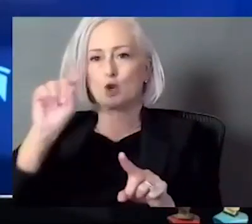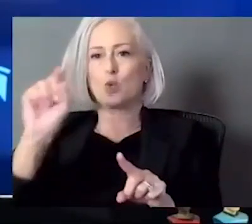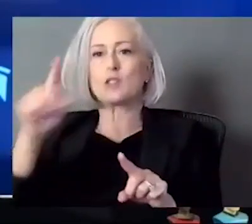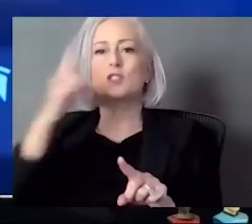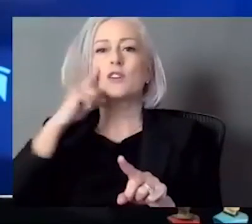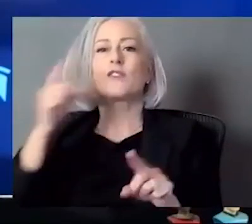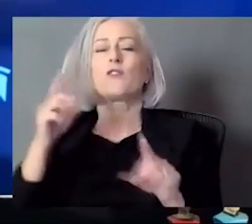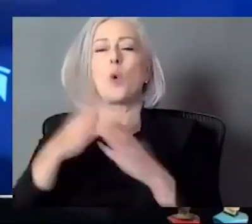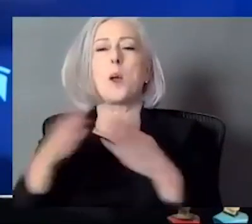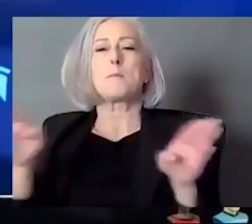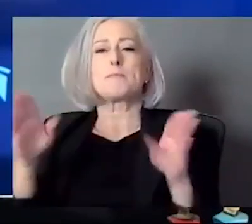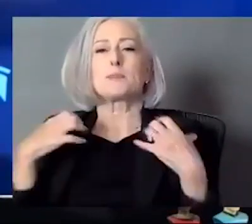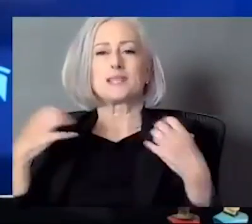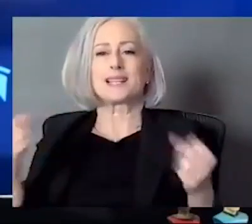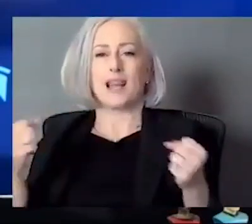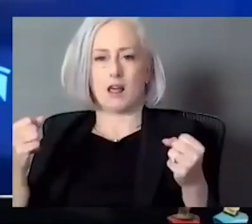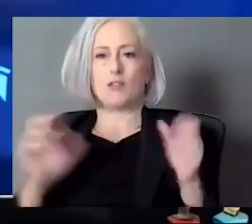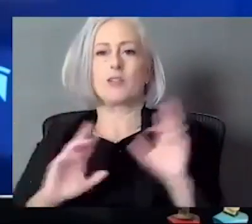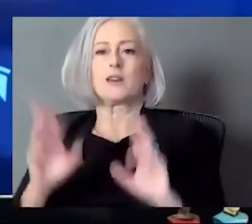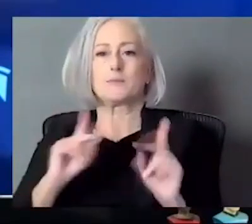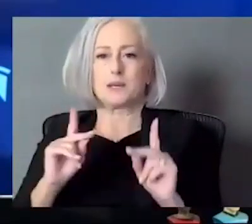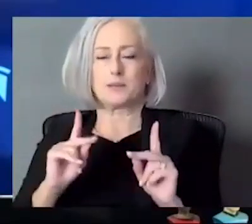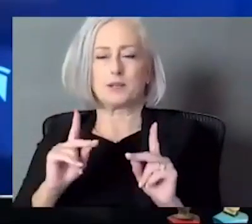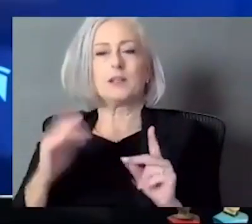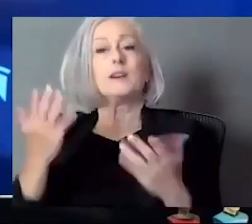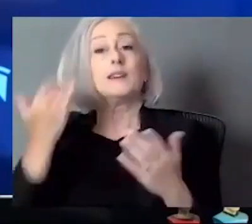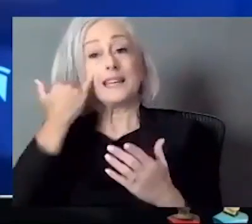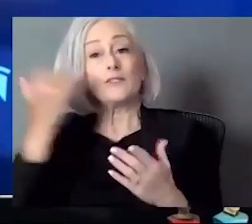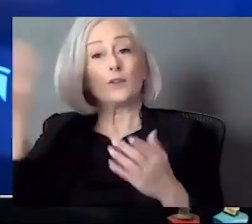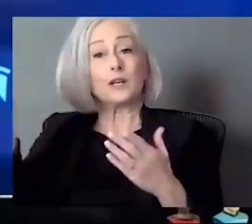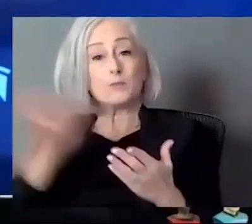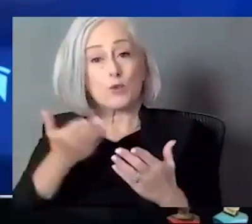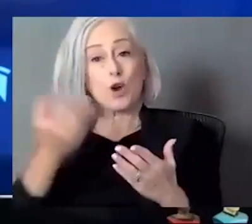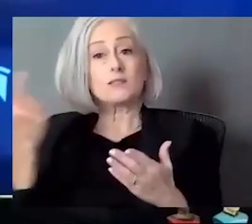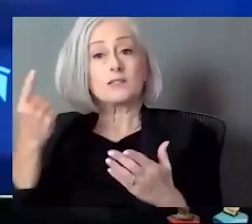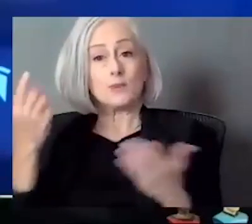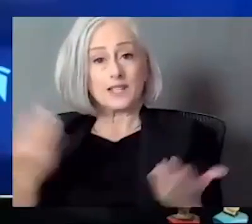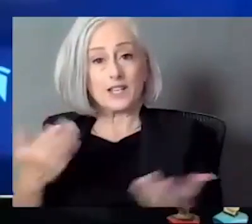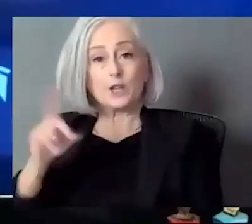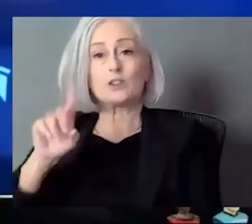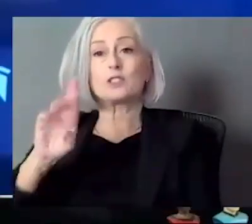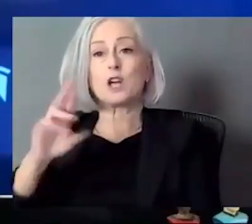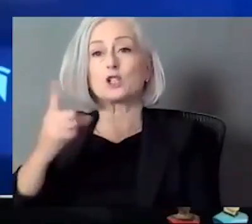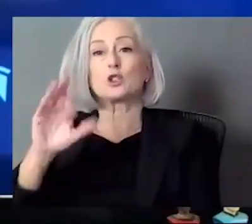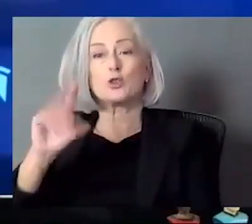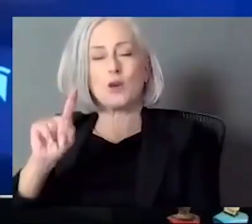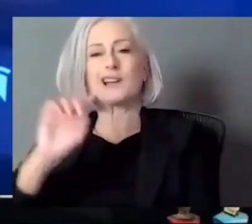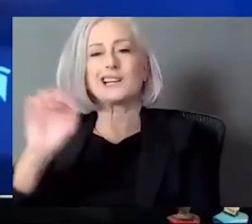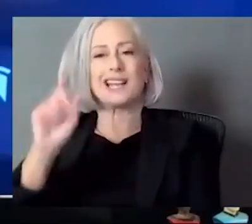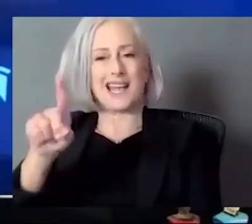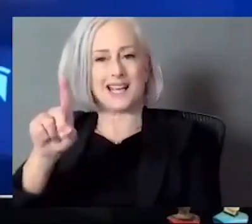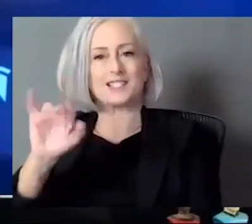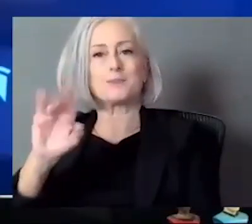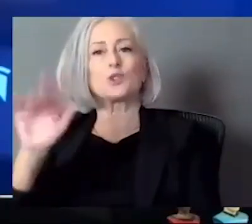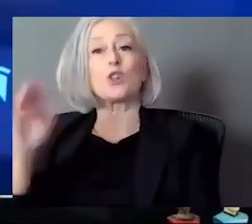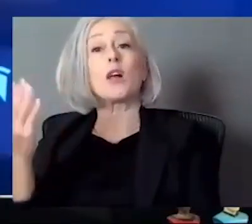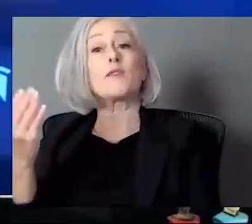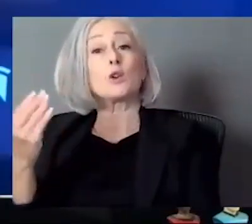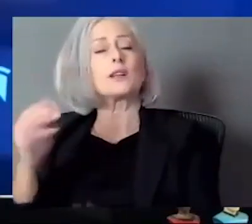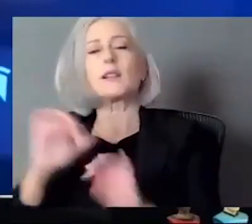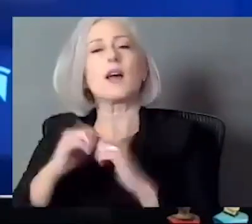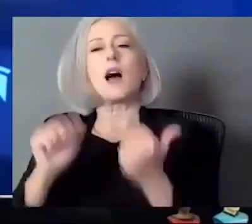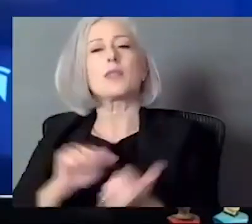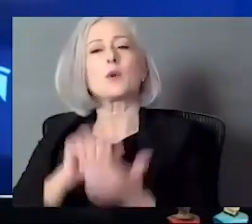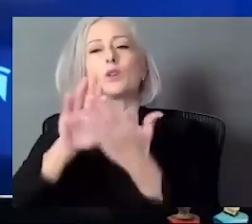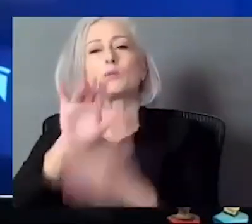health experts back on here, and maybe we can talk with Dr. Girard a little bit about that on July the 14th, how KU is going to approach that. They're